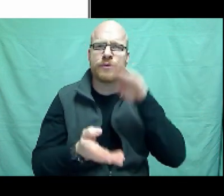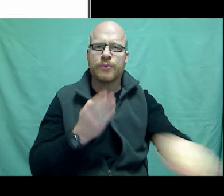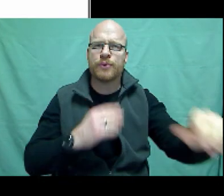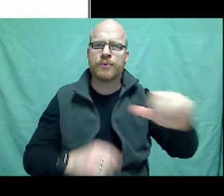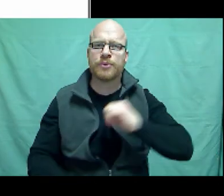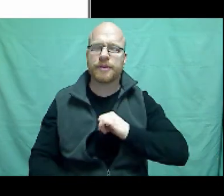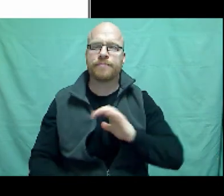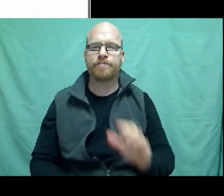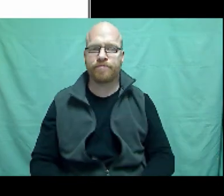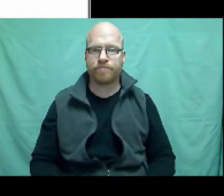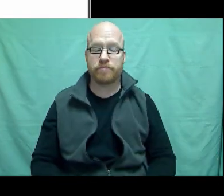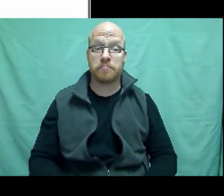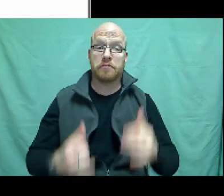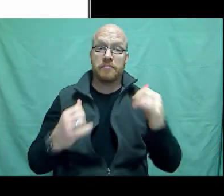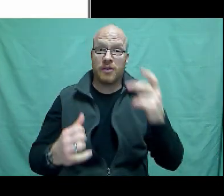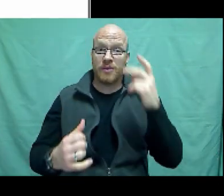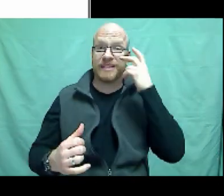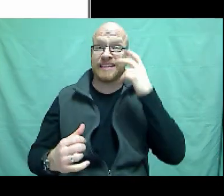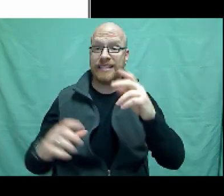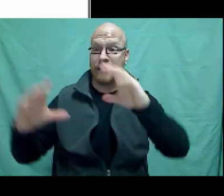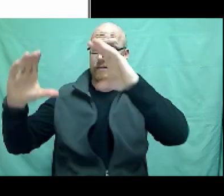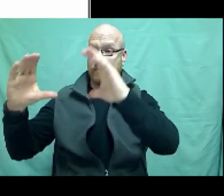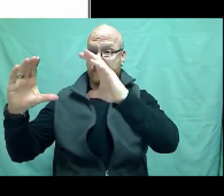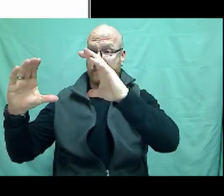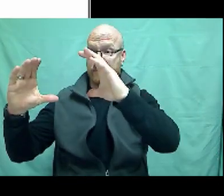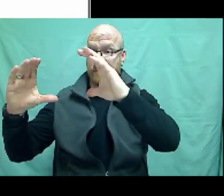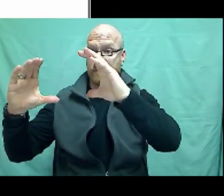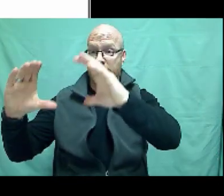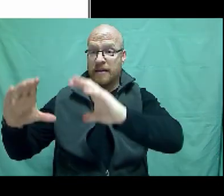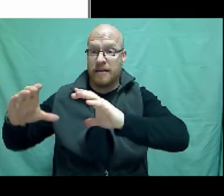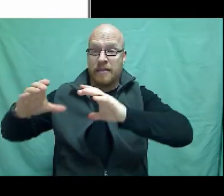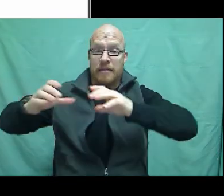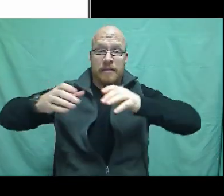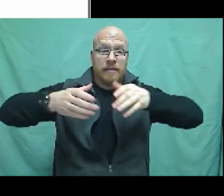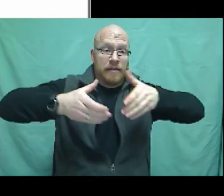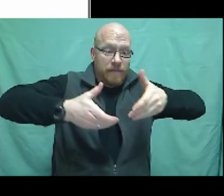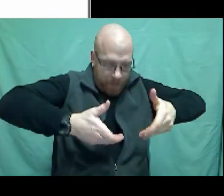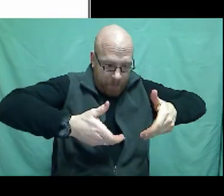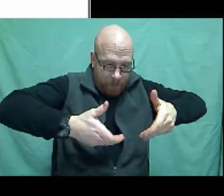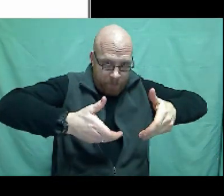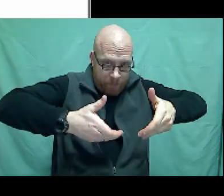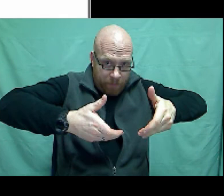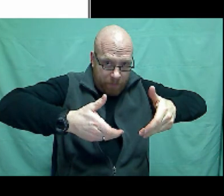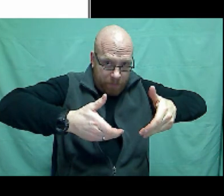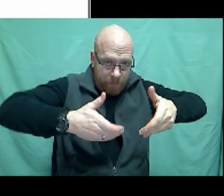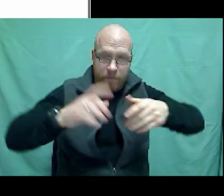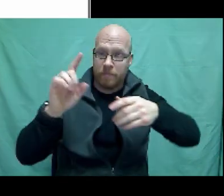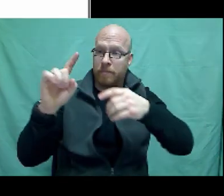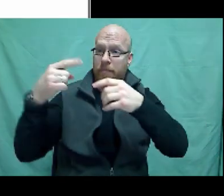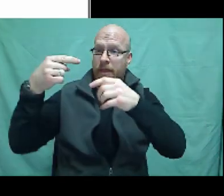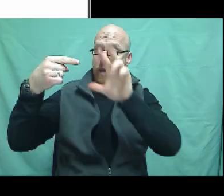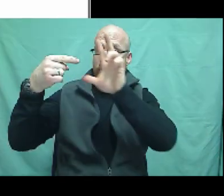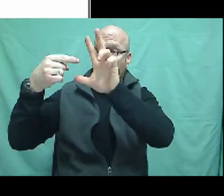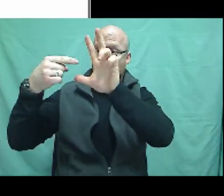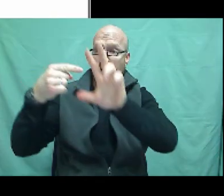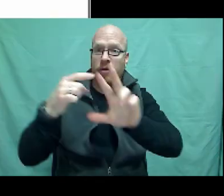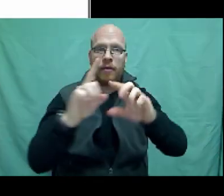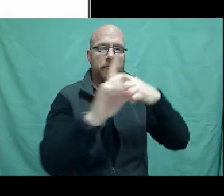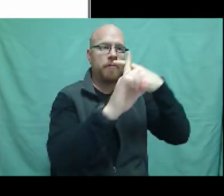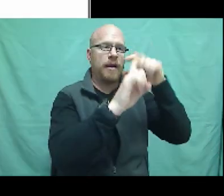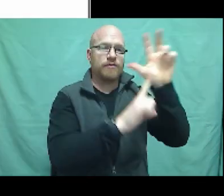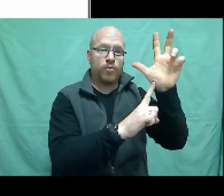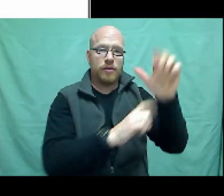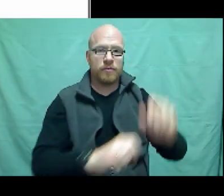Okay, now, excuse me for that mistake. Now you can see I've taken the fraction, I have taken the reciprocal of it, but I have kept